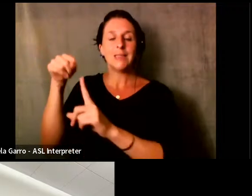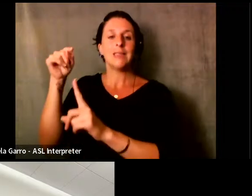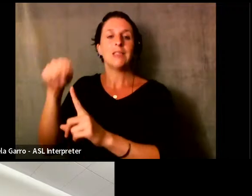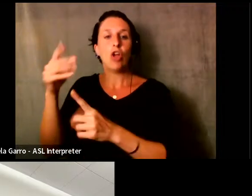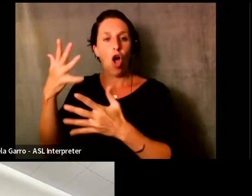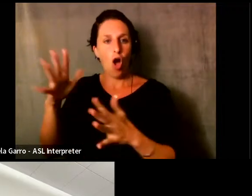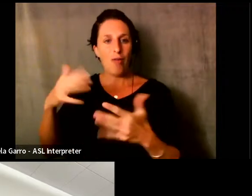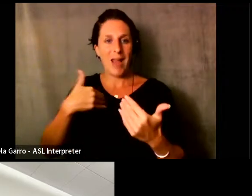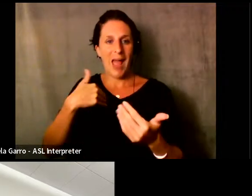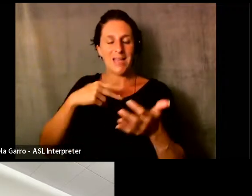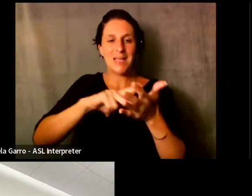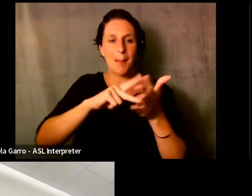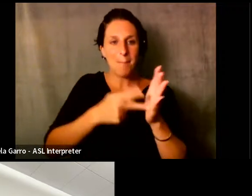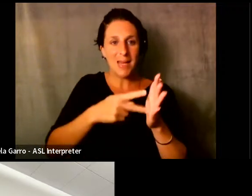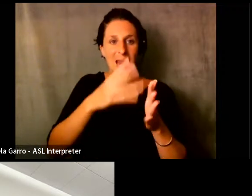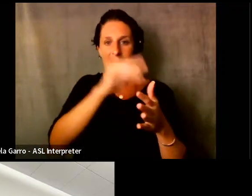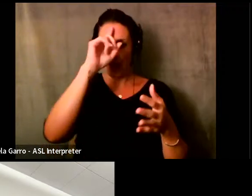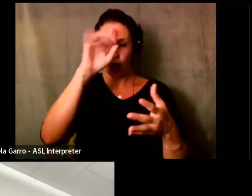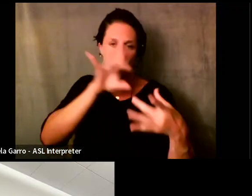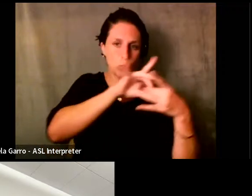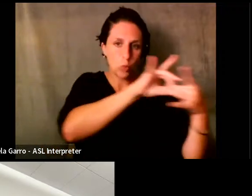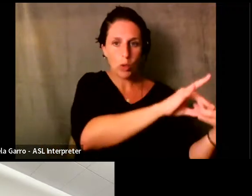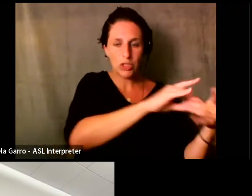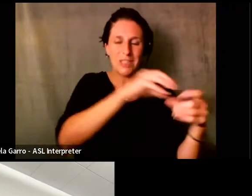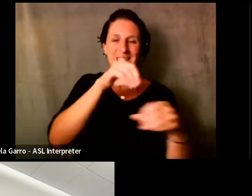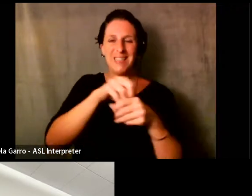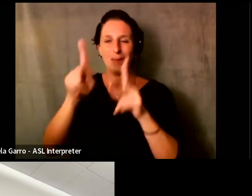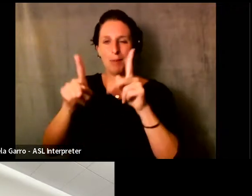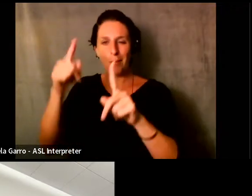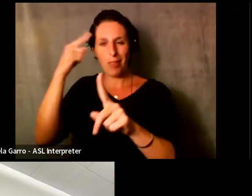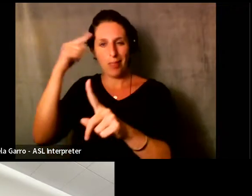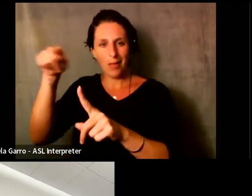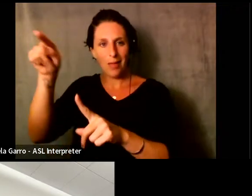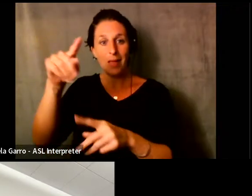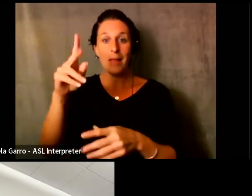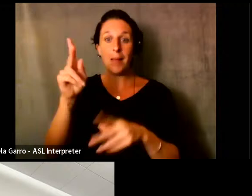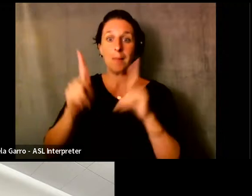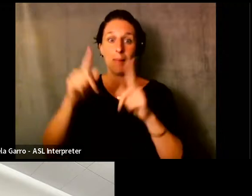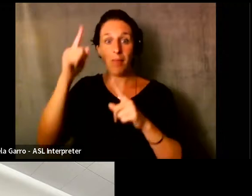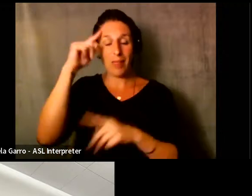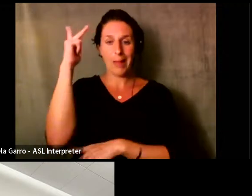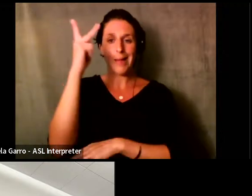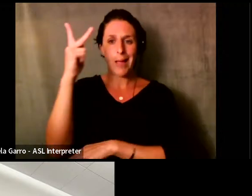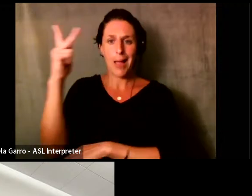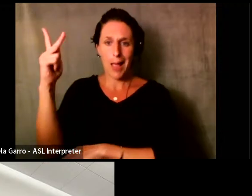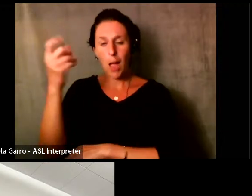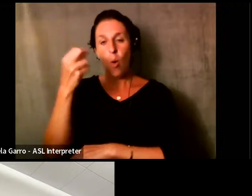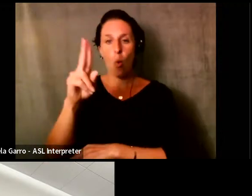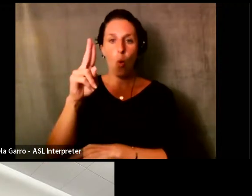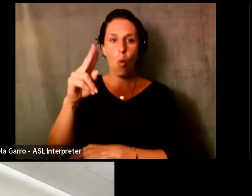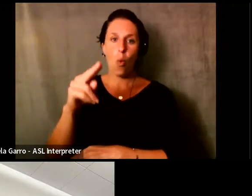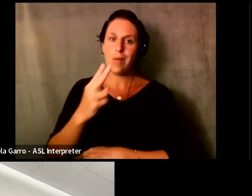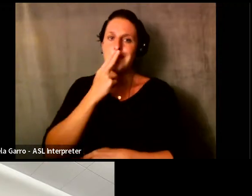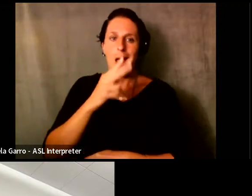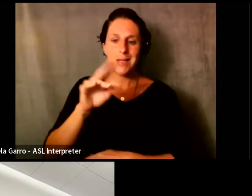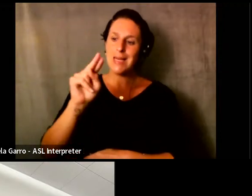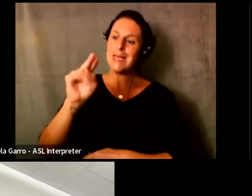in people's minds. Usually people think of the KKK or Nazis or